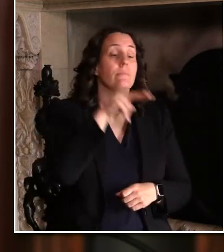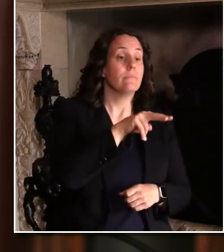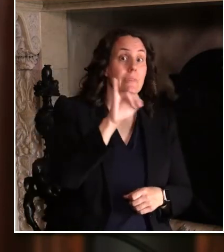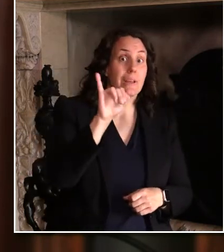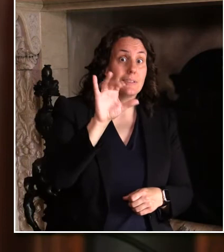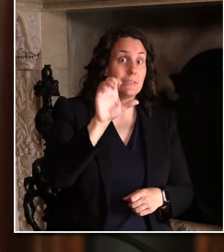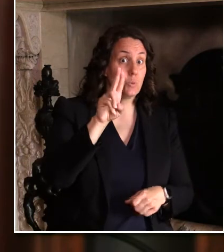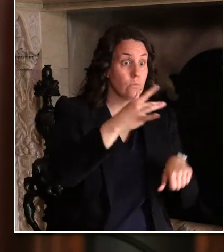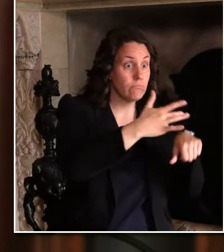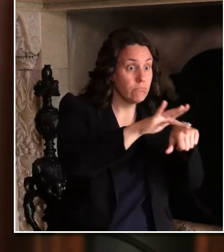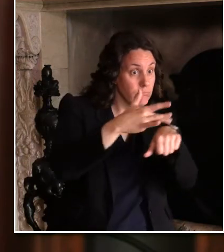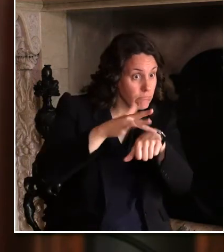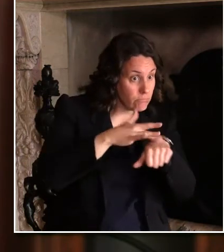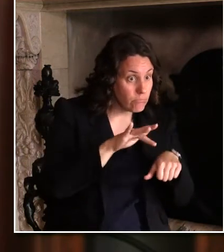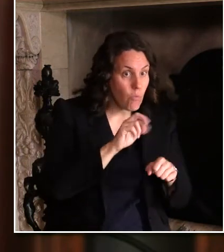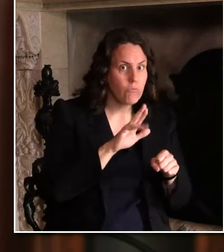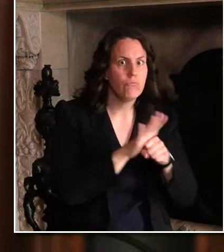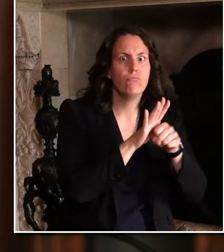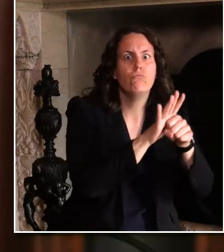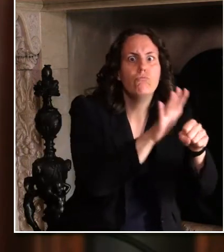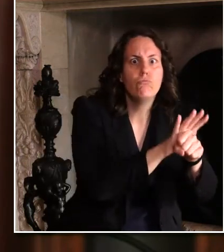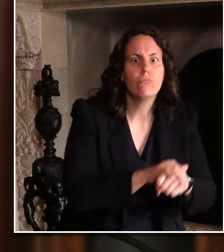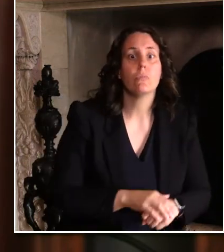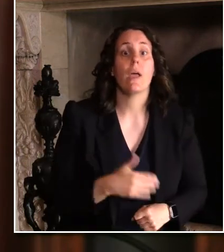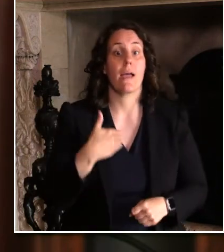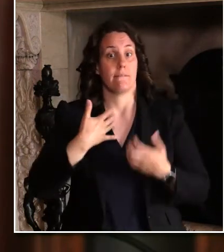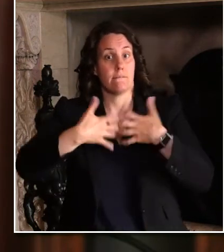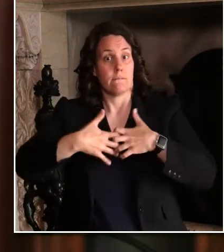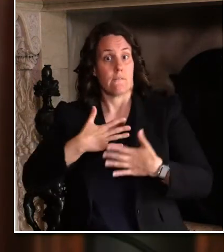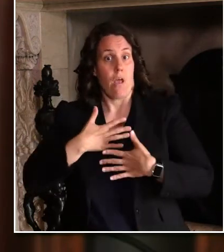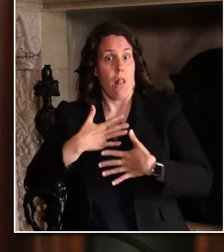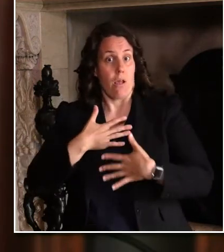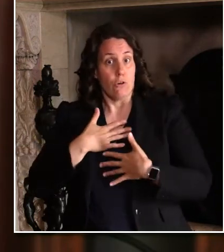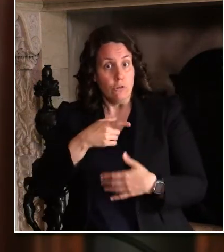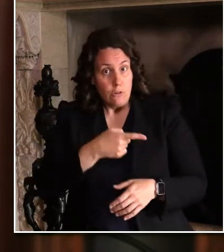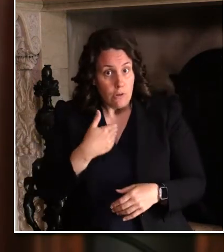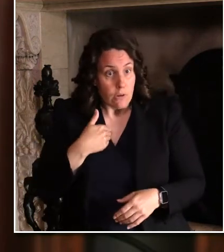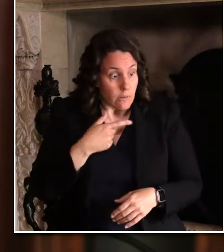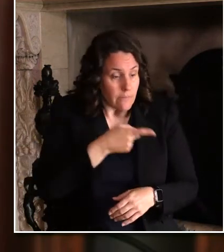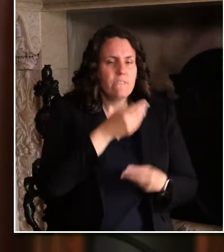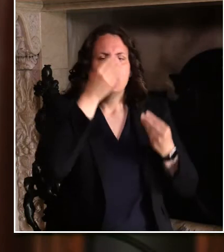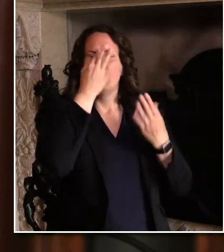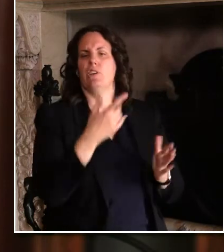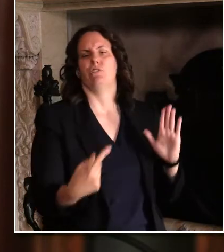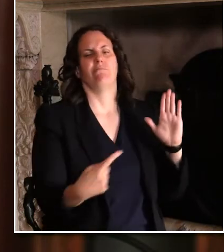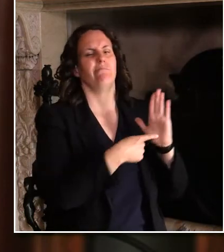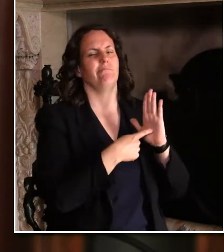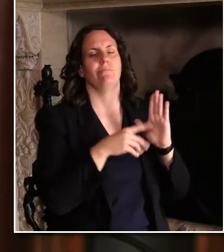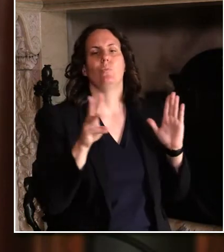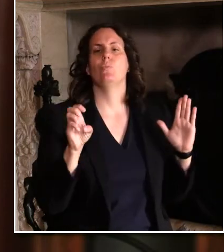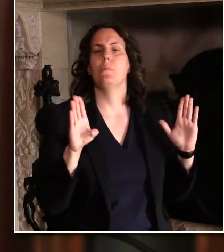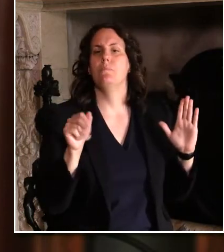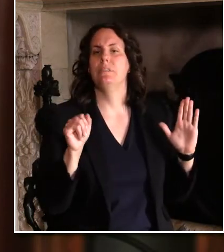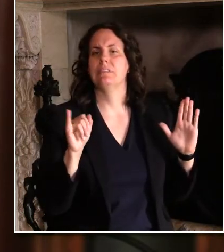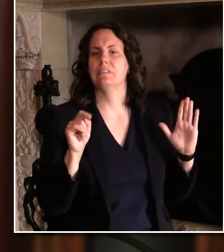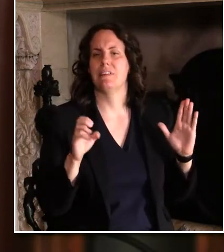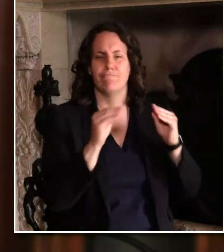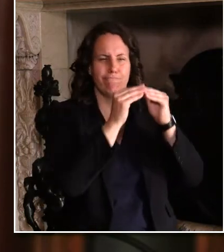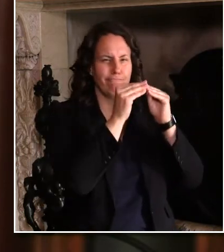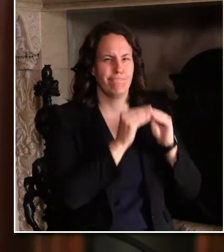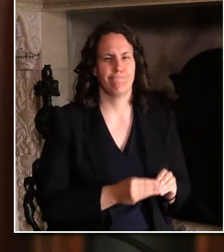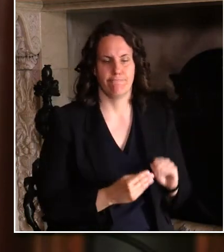so we're tracking those kinds of metrics all across the state to make sure that we have